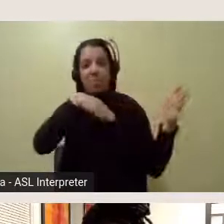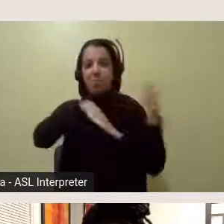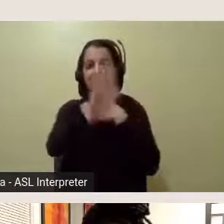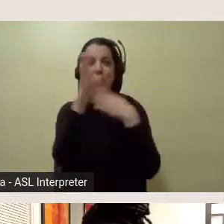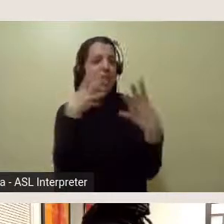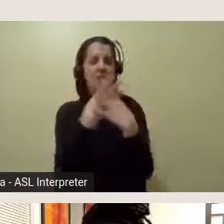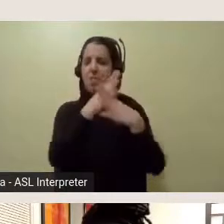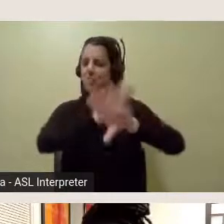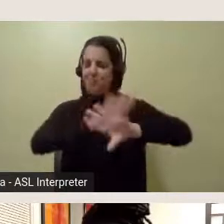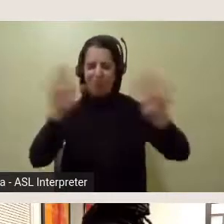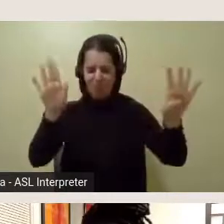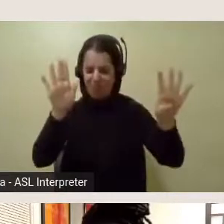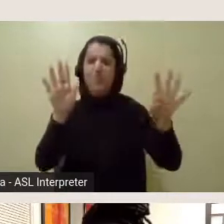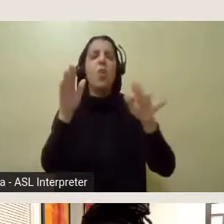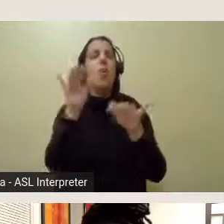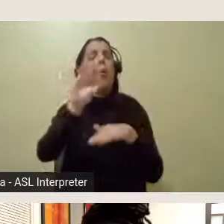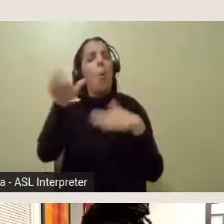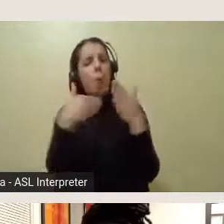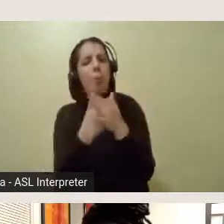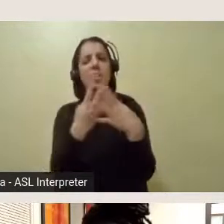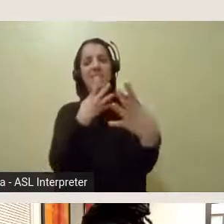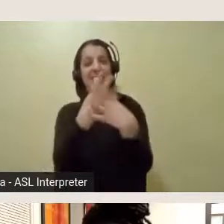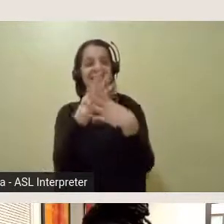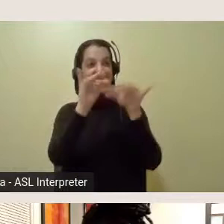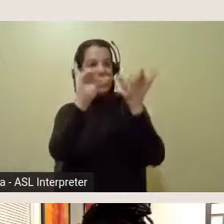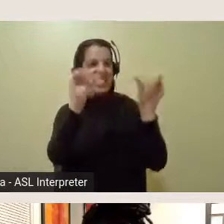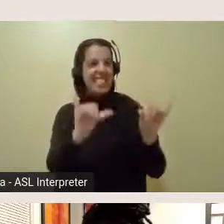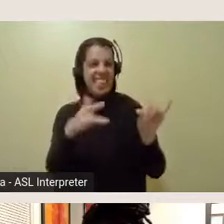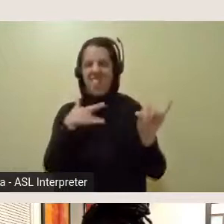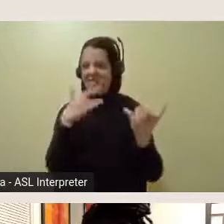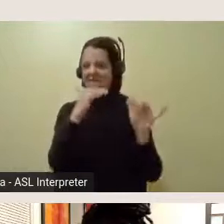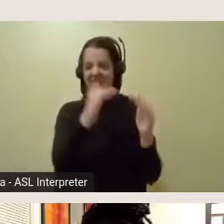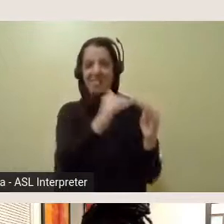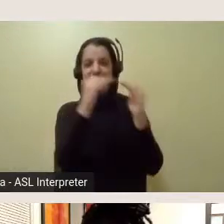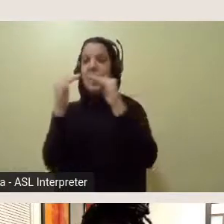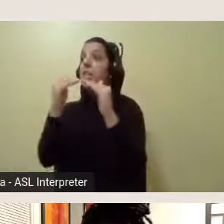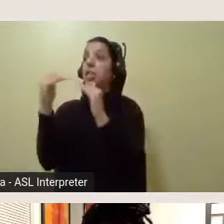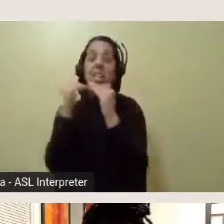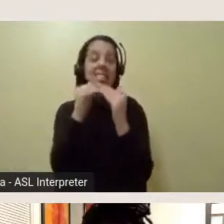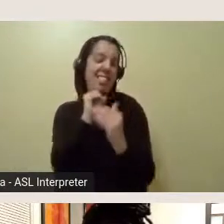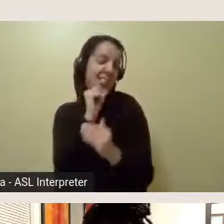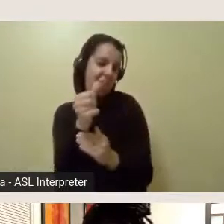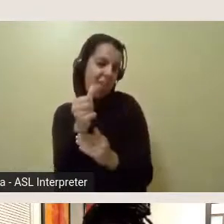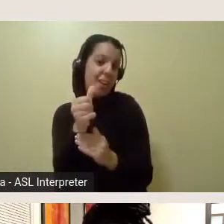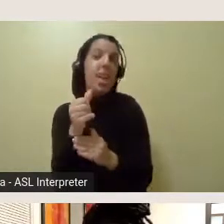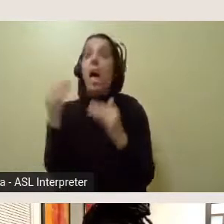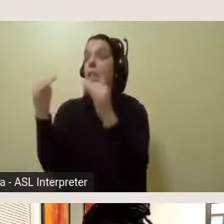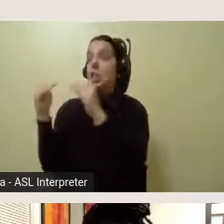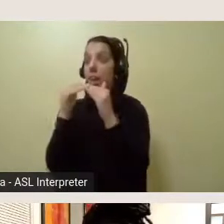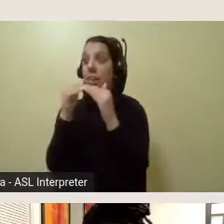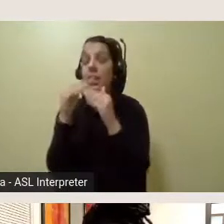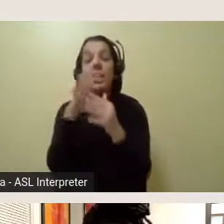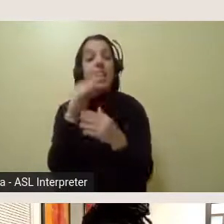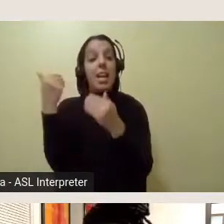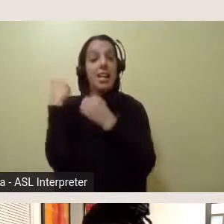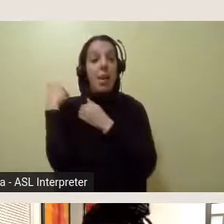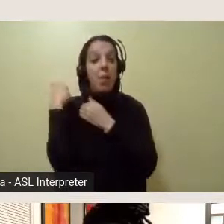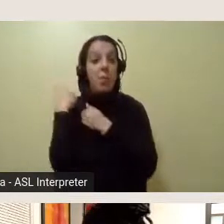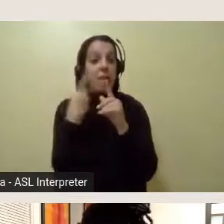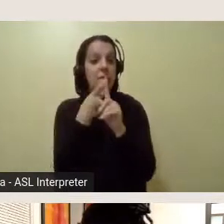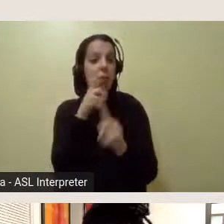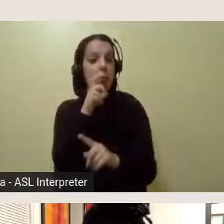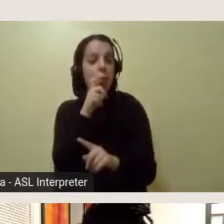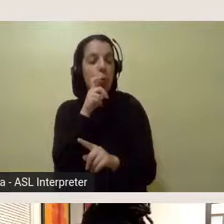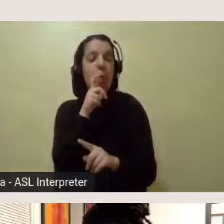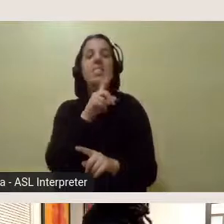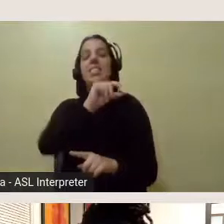criminal justice system has nothing to do with justice, and that our justice and accountability is going to come from a different source than